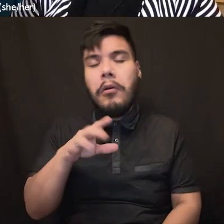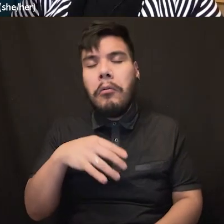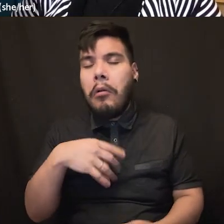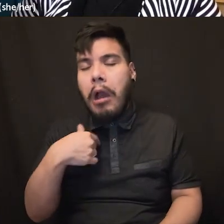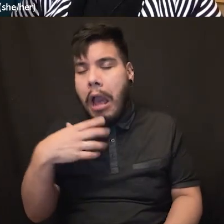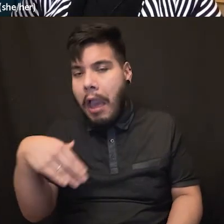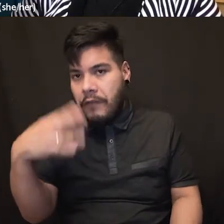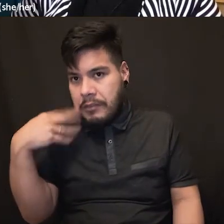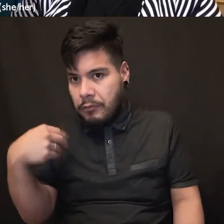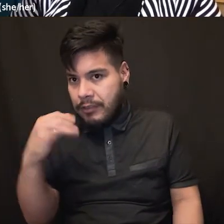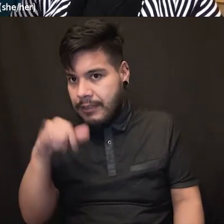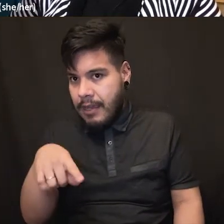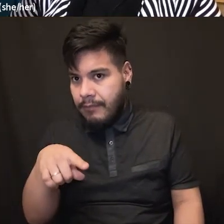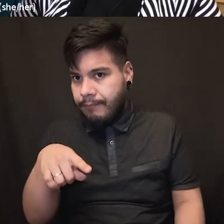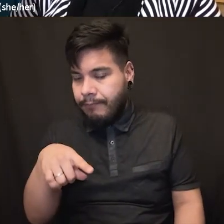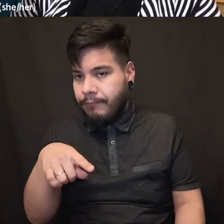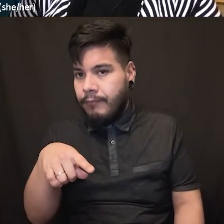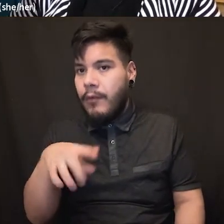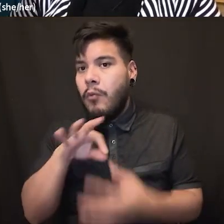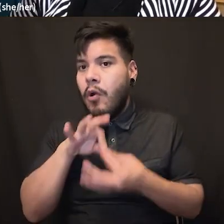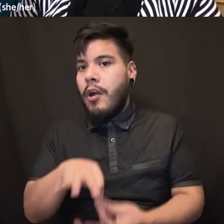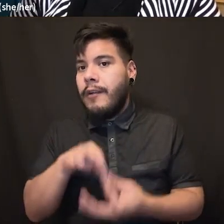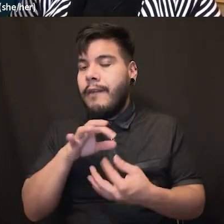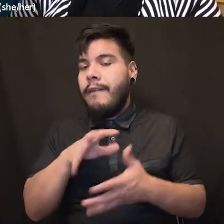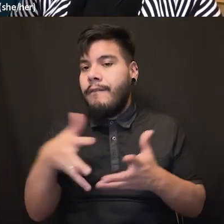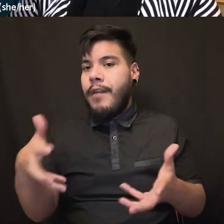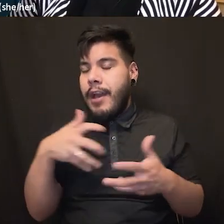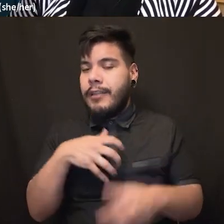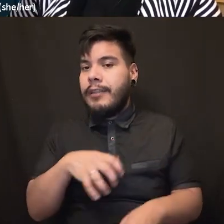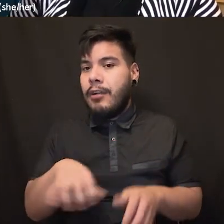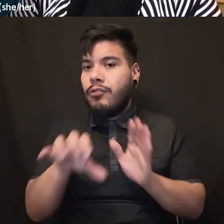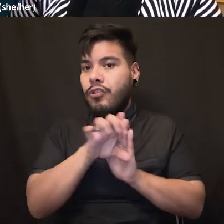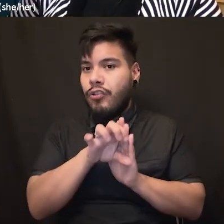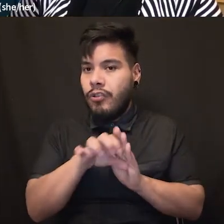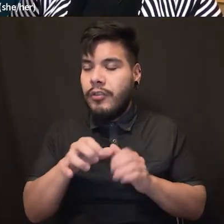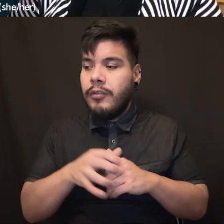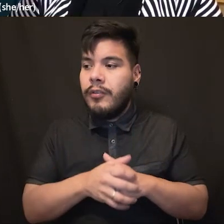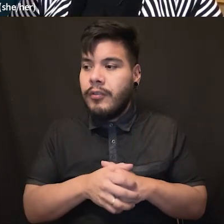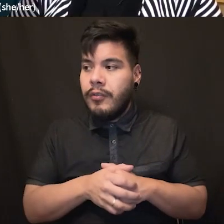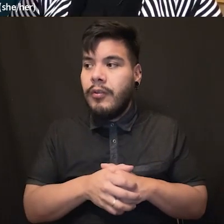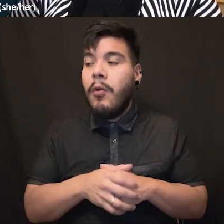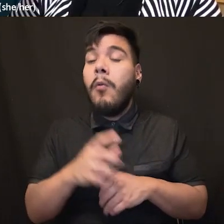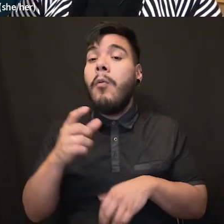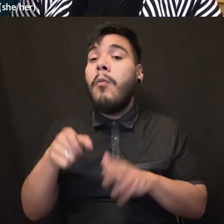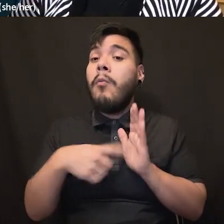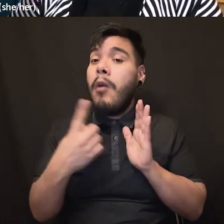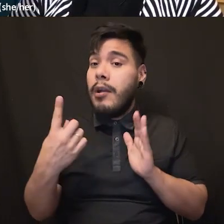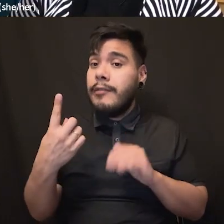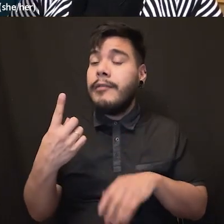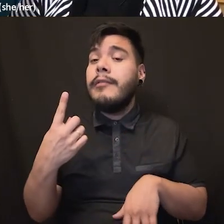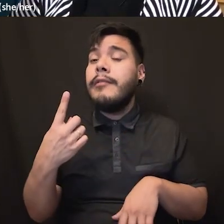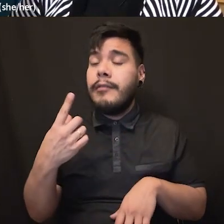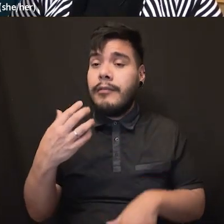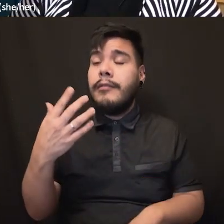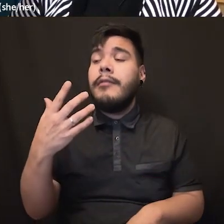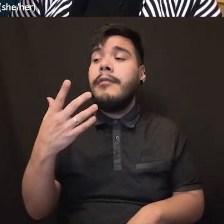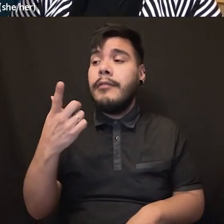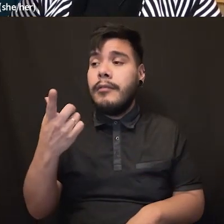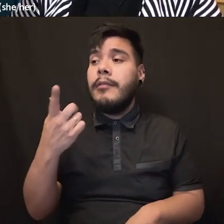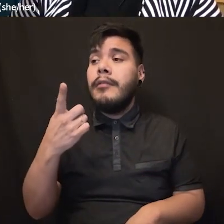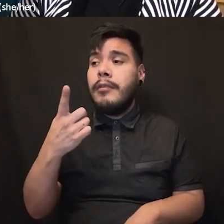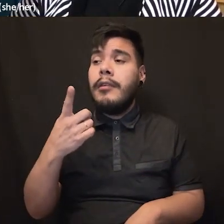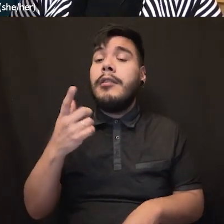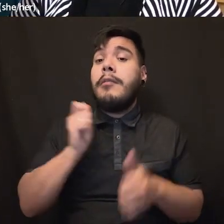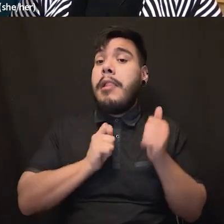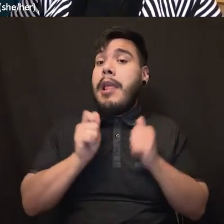like that in terms of a fat character. I have once been in the early stages of a play where there was a